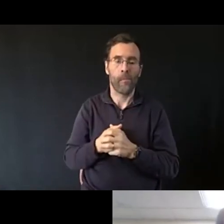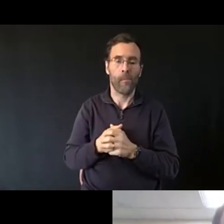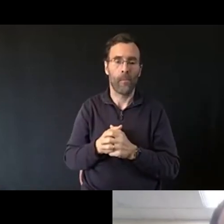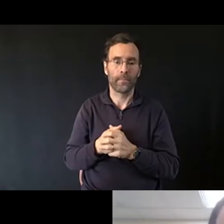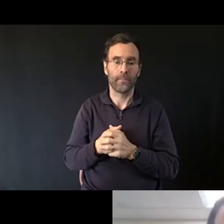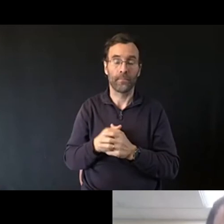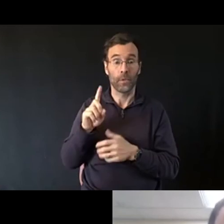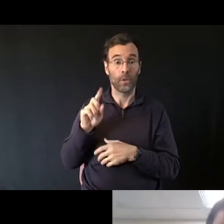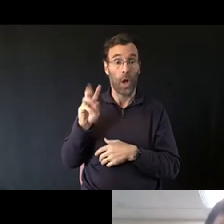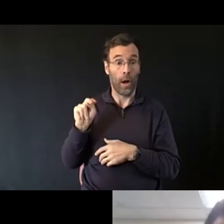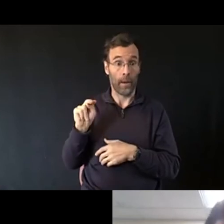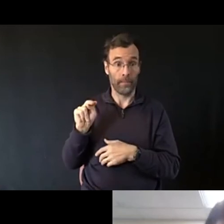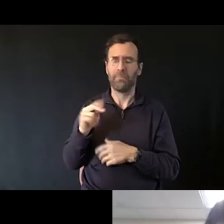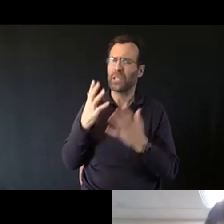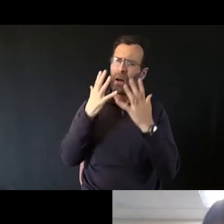that the